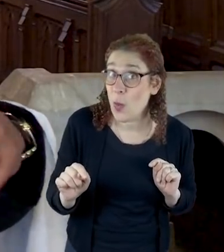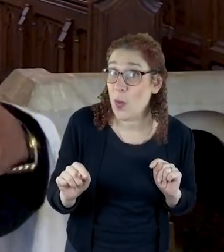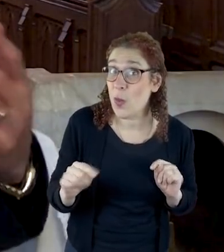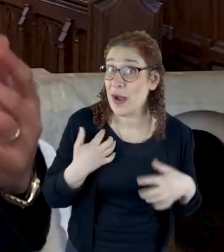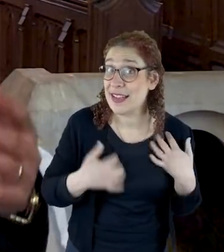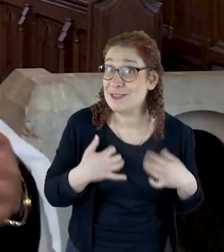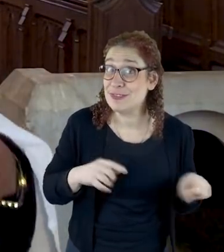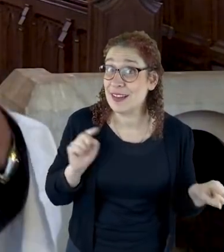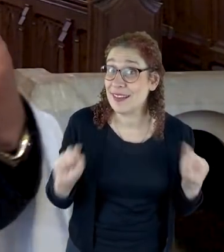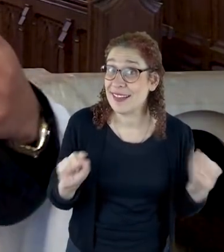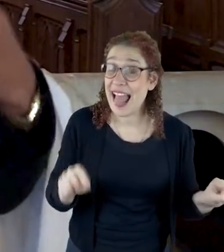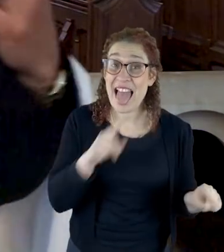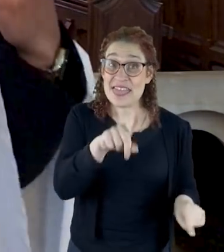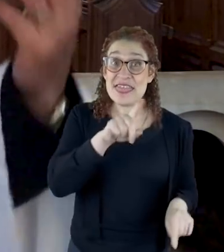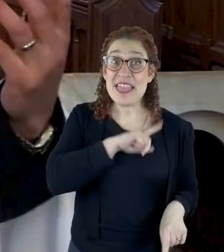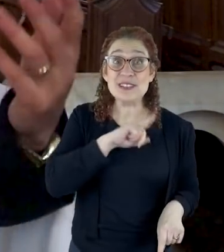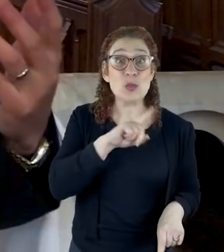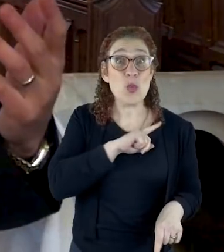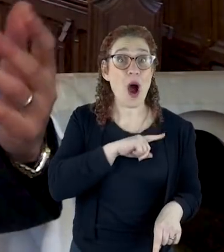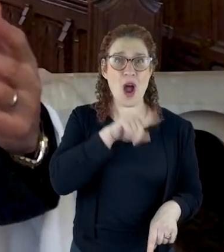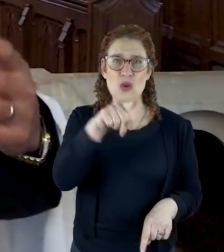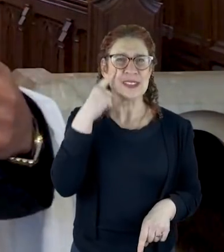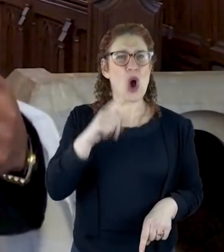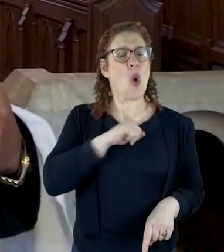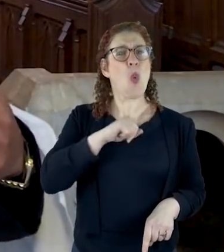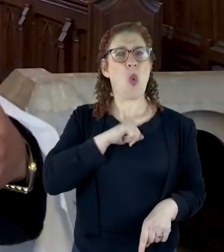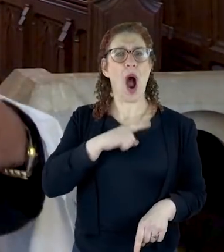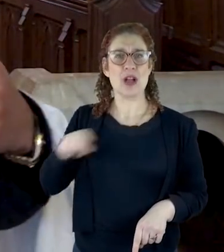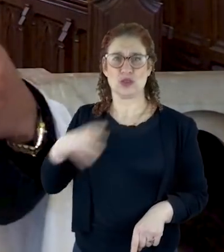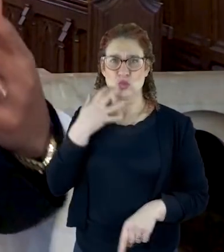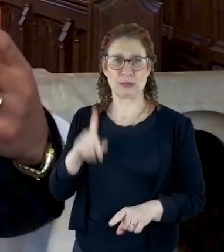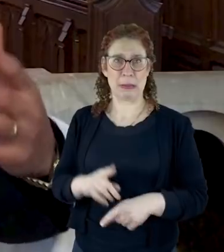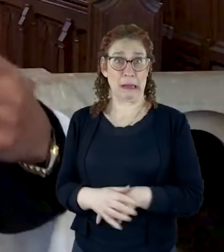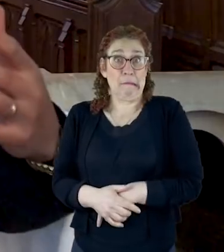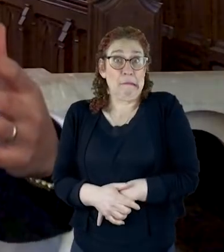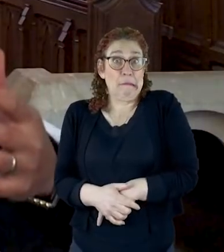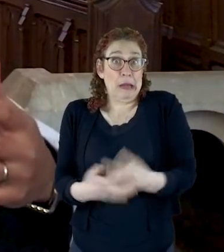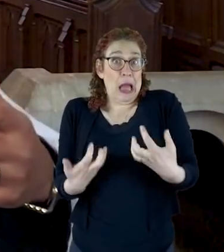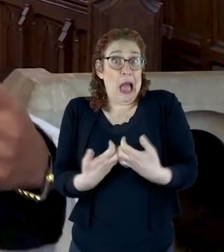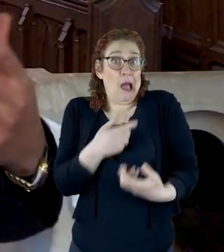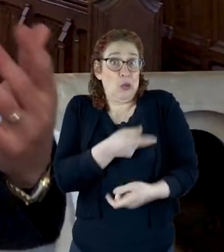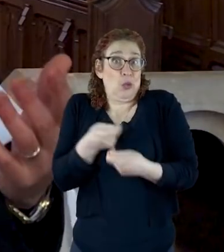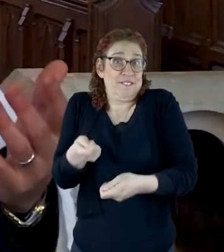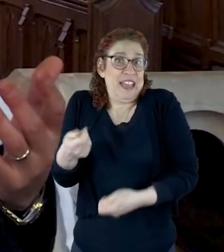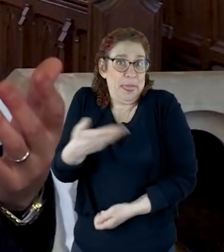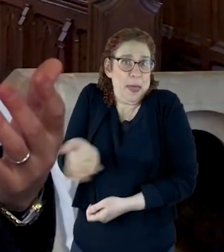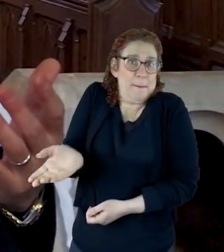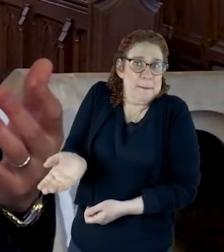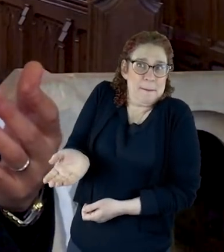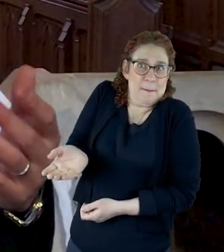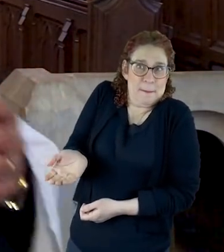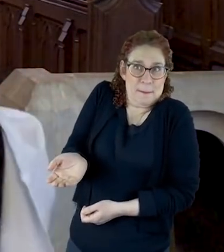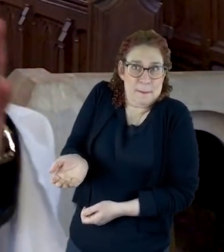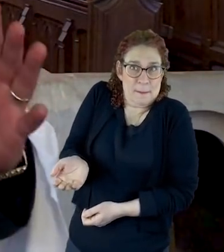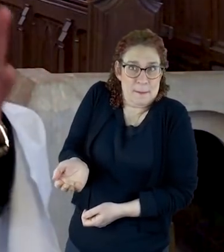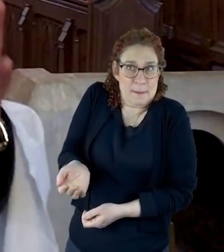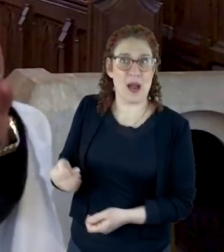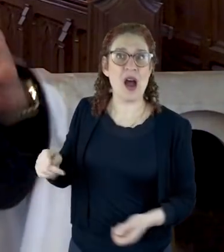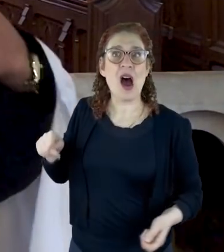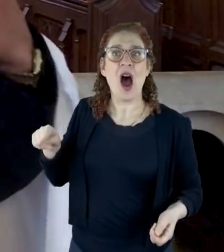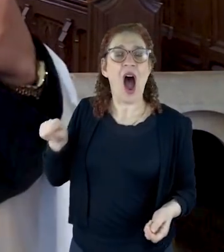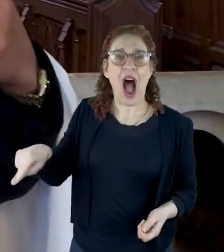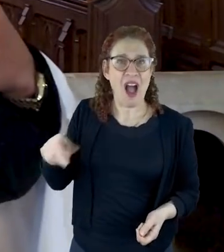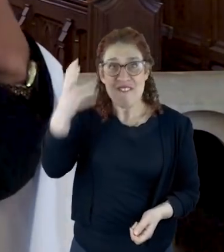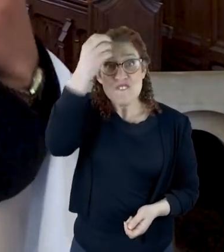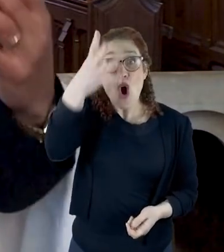This would explain why the disciples in our gospel reading ask Jesus how he plans to feed the crowd. They have not suddenly